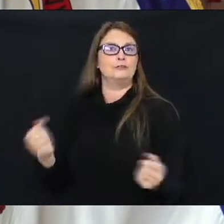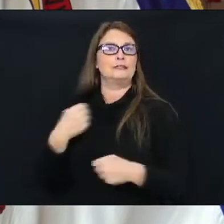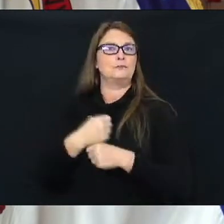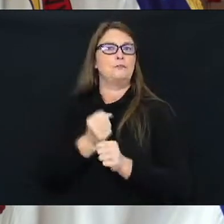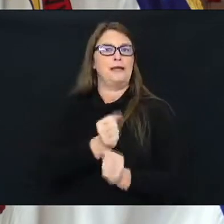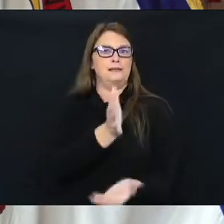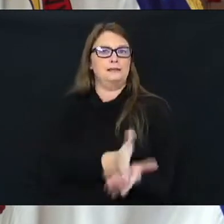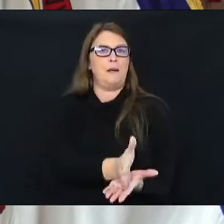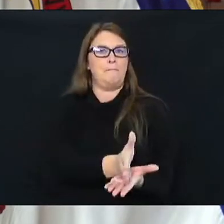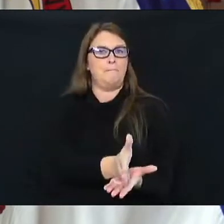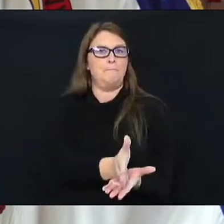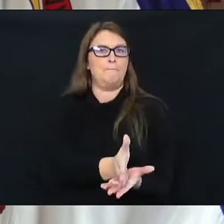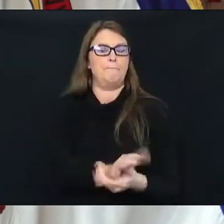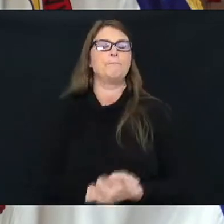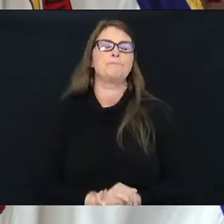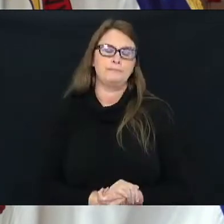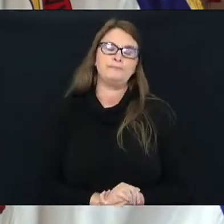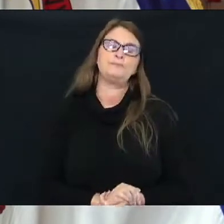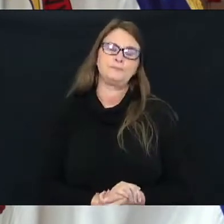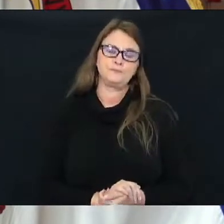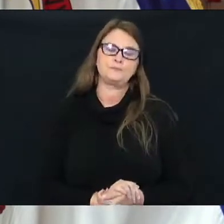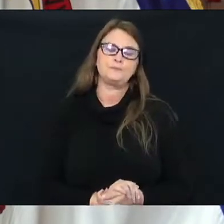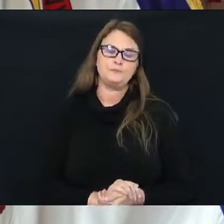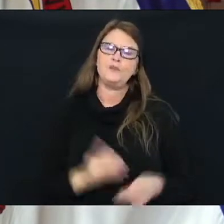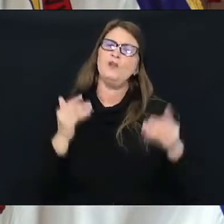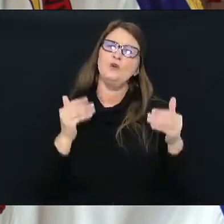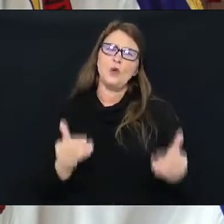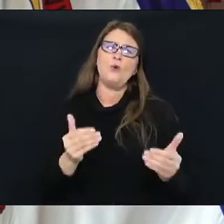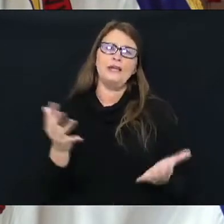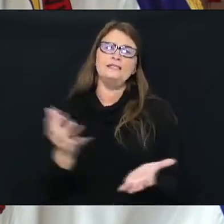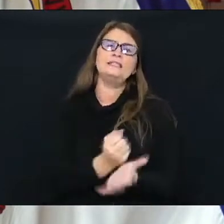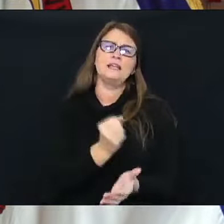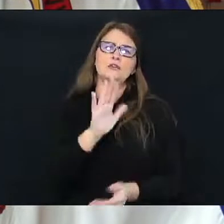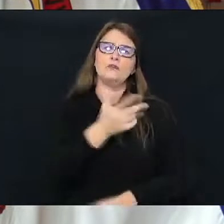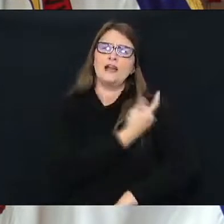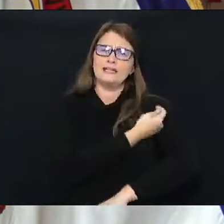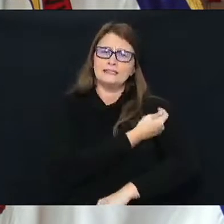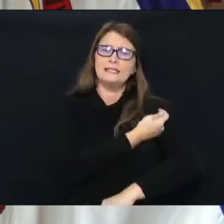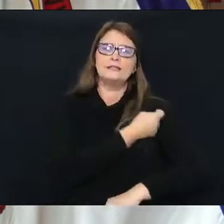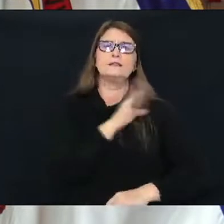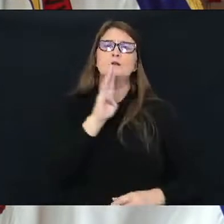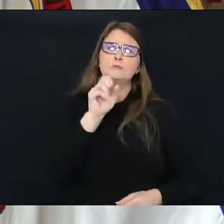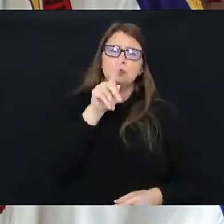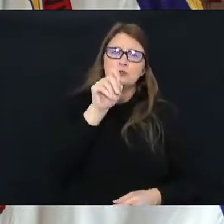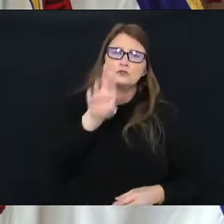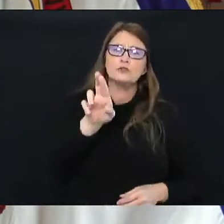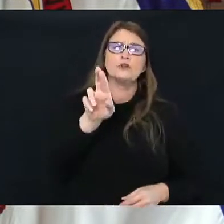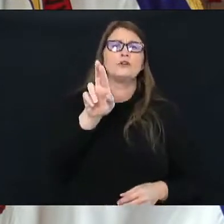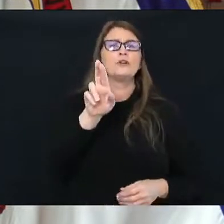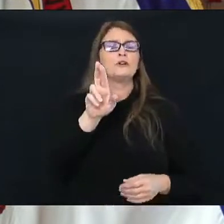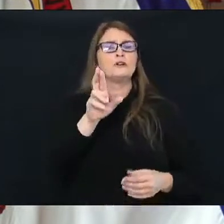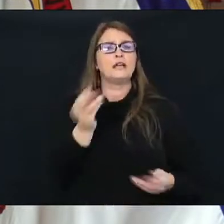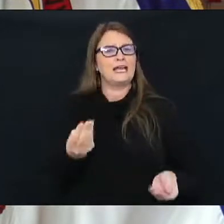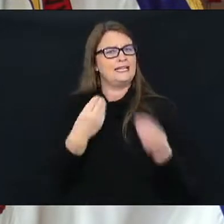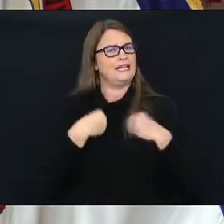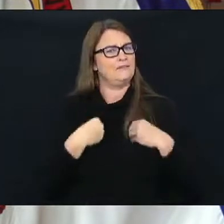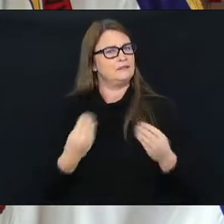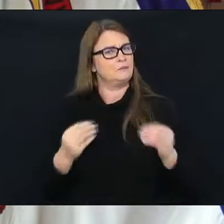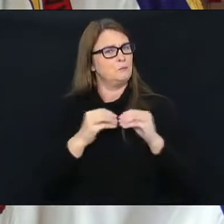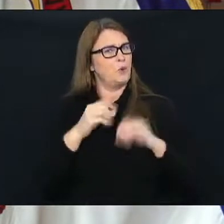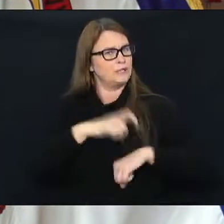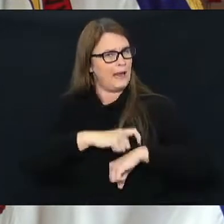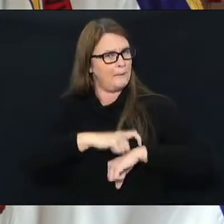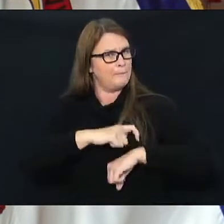away. So absolutely, get vaccinated and get boosted and everything, and give us the time. Give